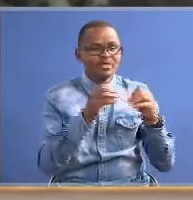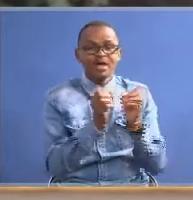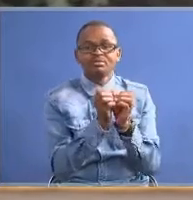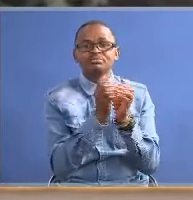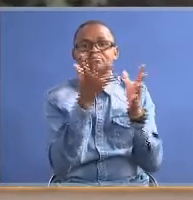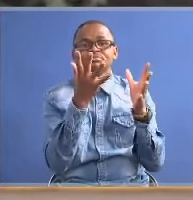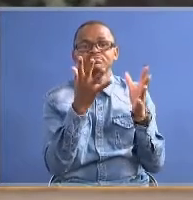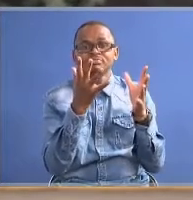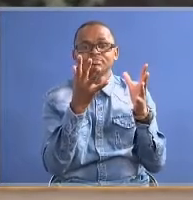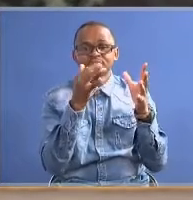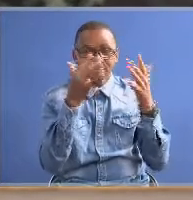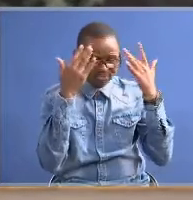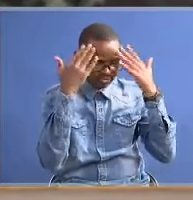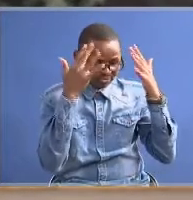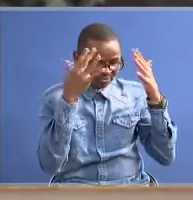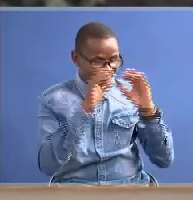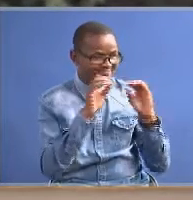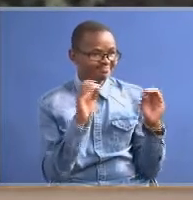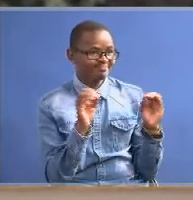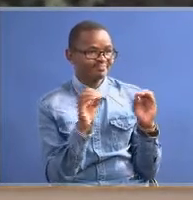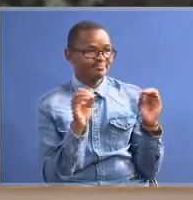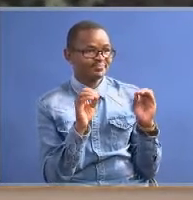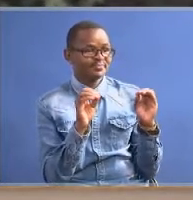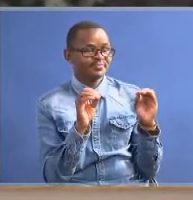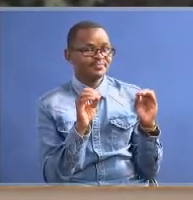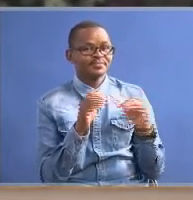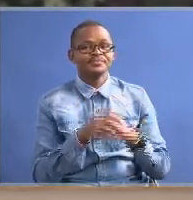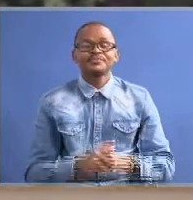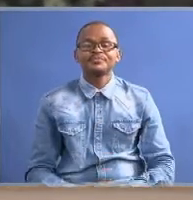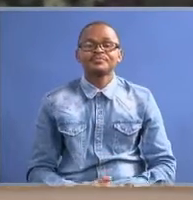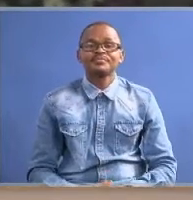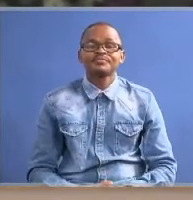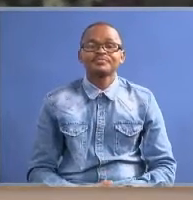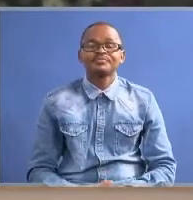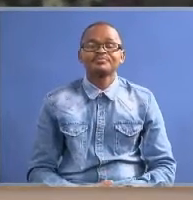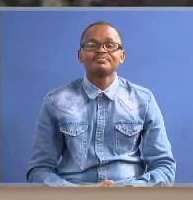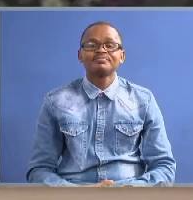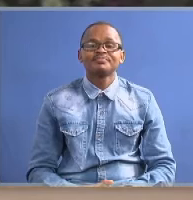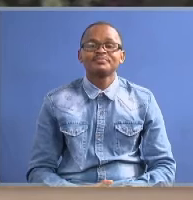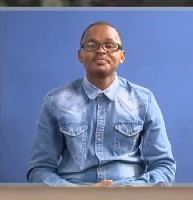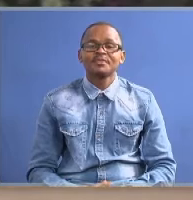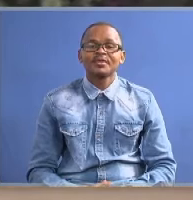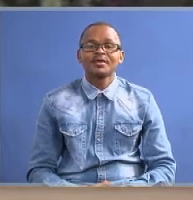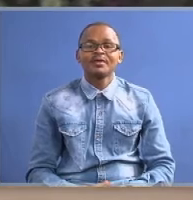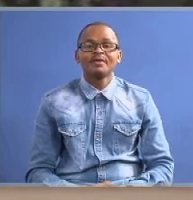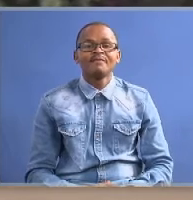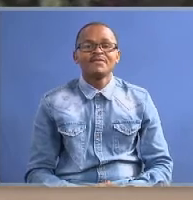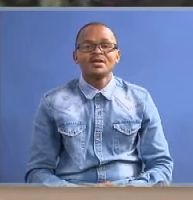launching still remains a mystery. Anne Masharia, Bomas of Kenya, Nairobi.